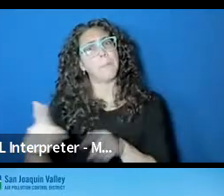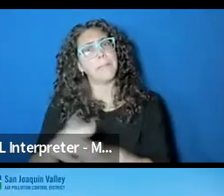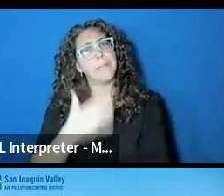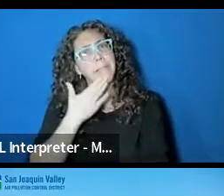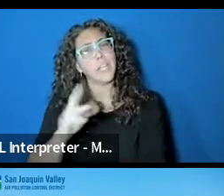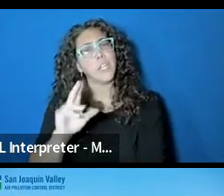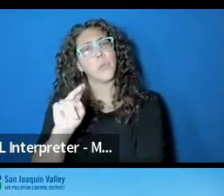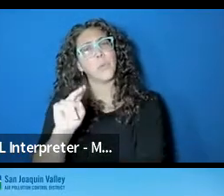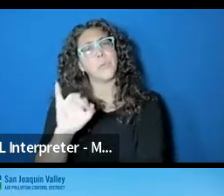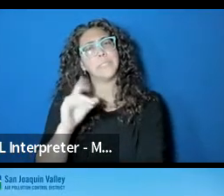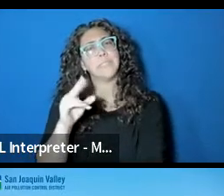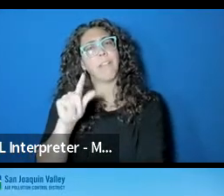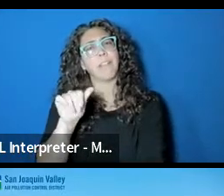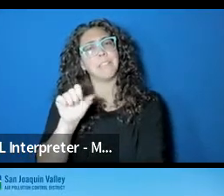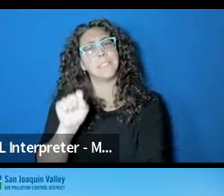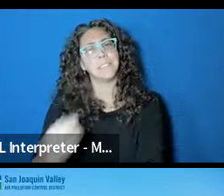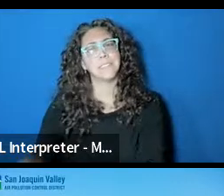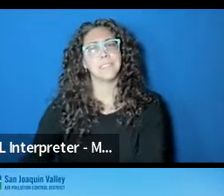Nicholas.